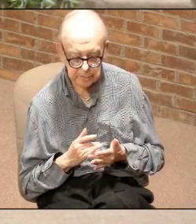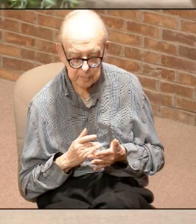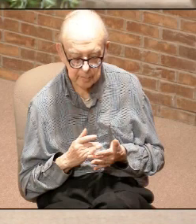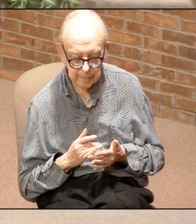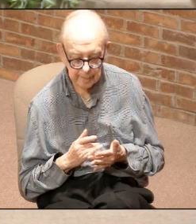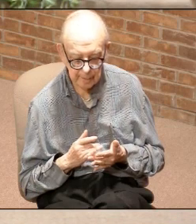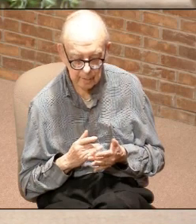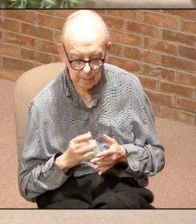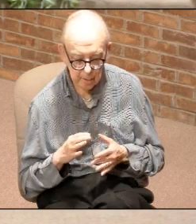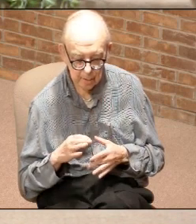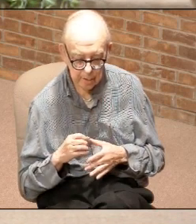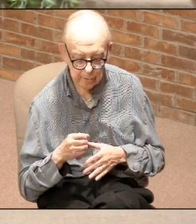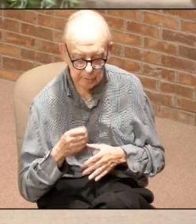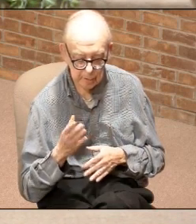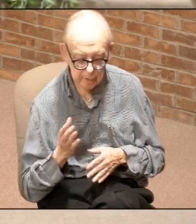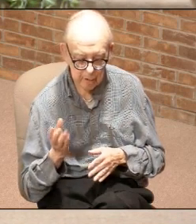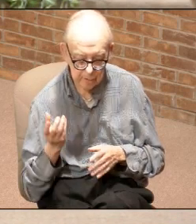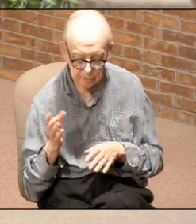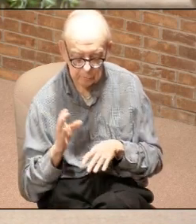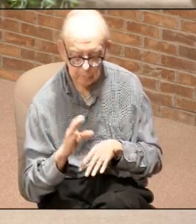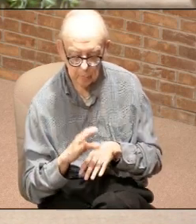and the spirit of god just poured out